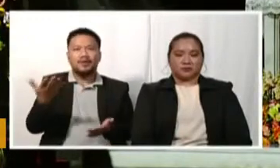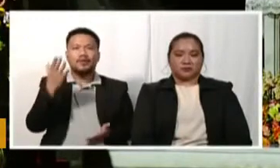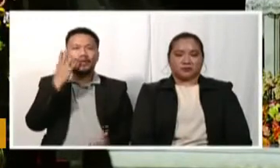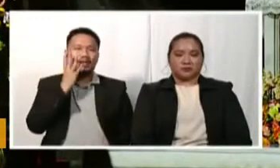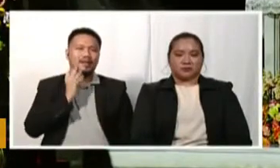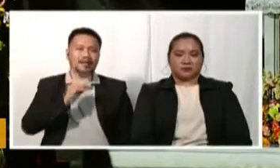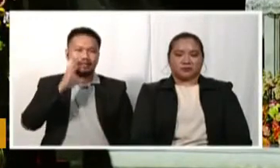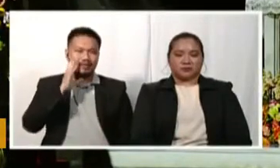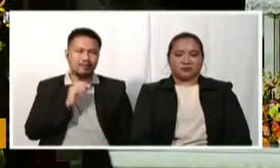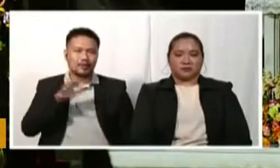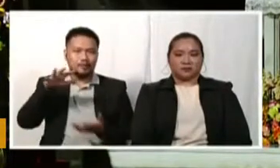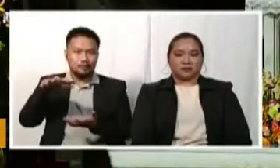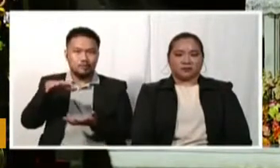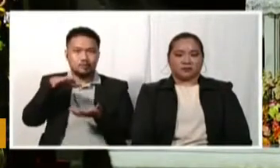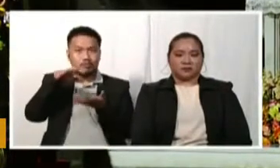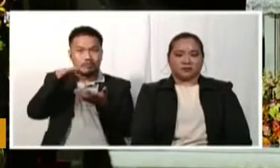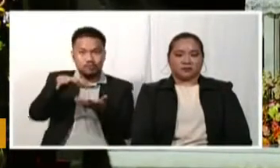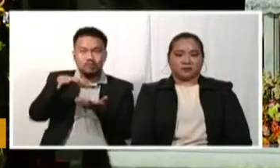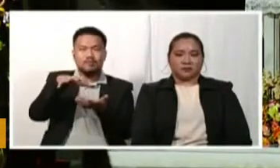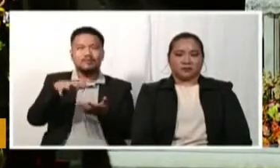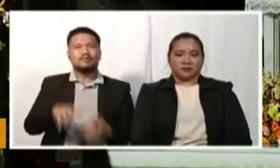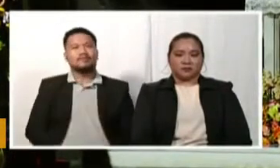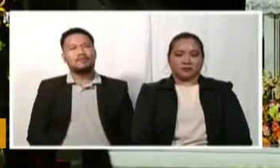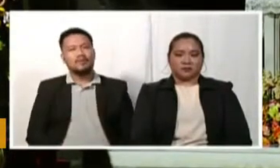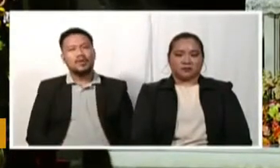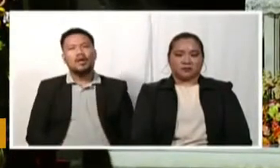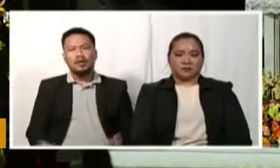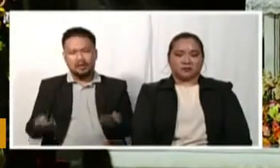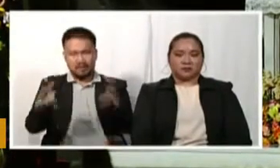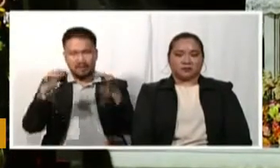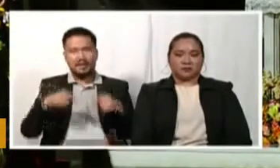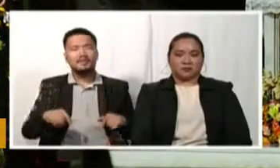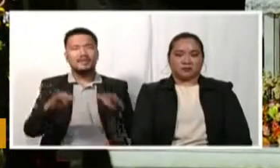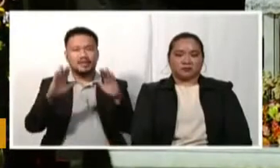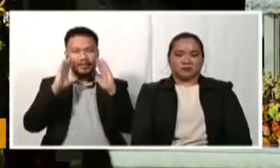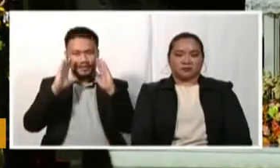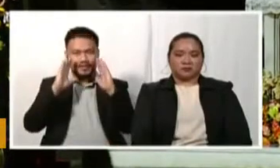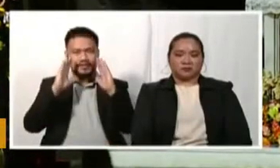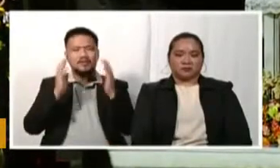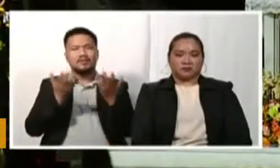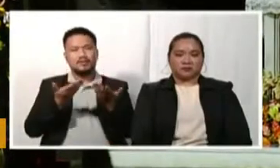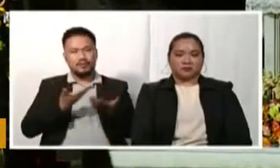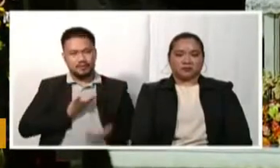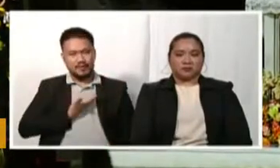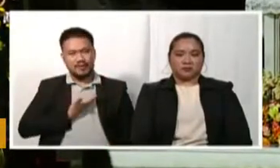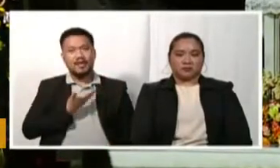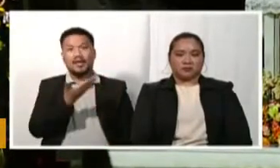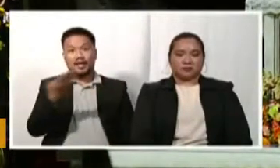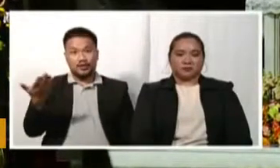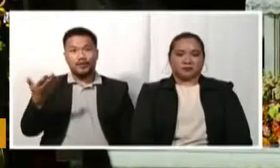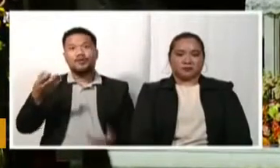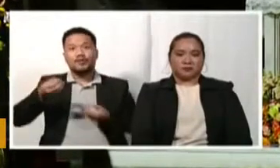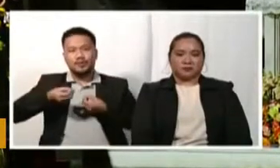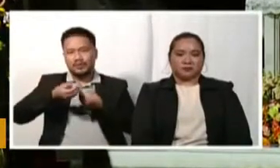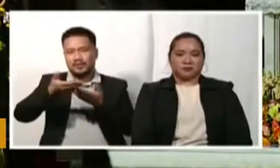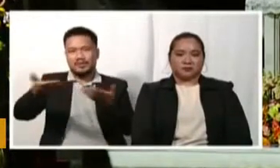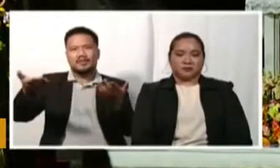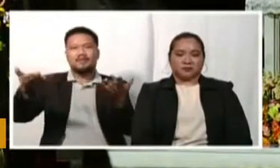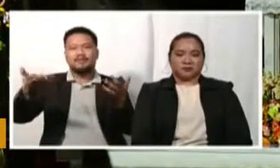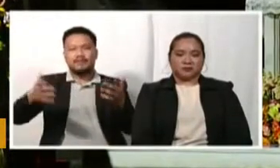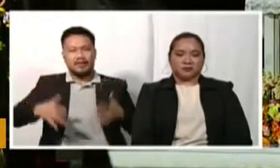fare. Come to me heedfully. Listen, that you may have